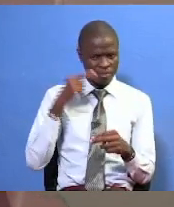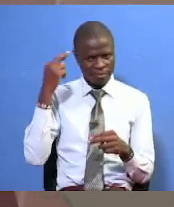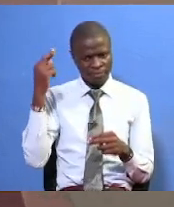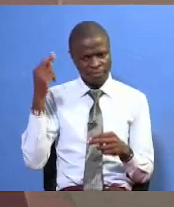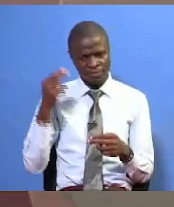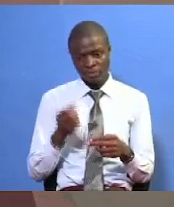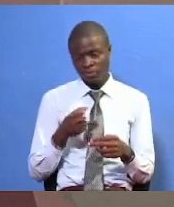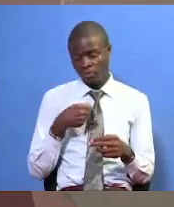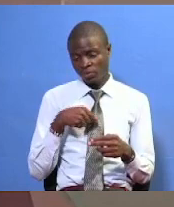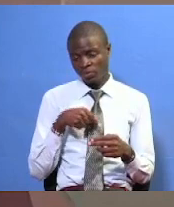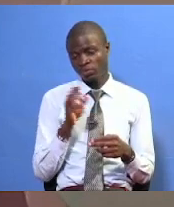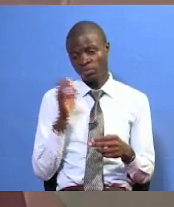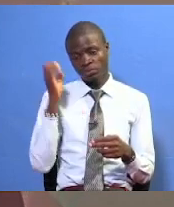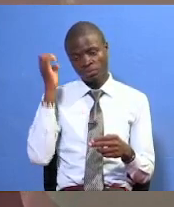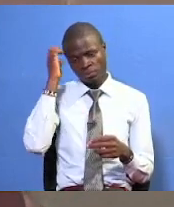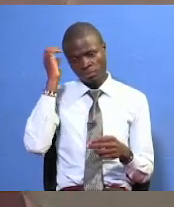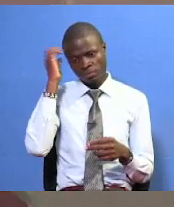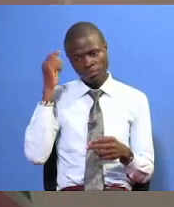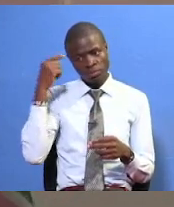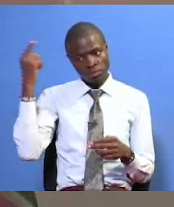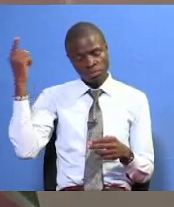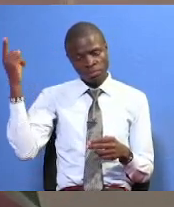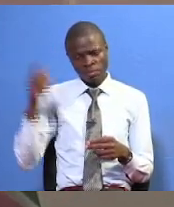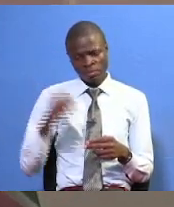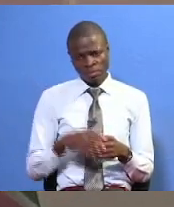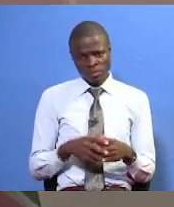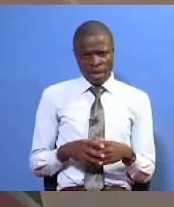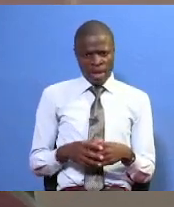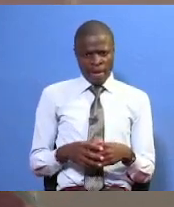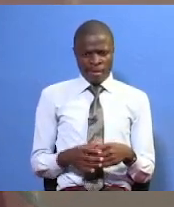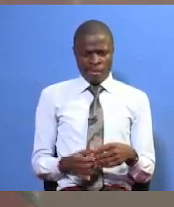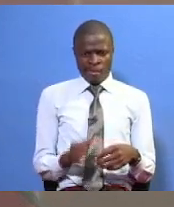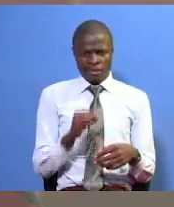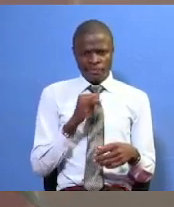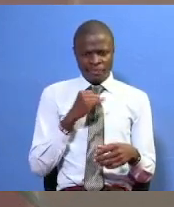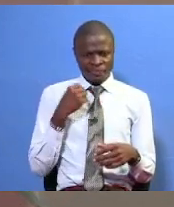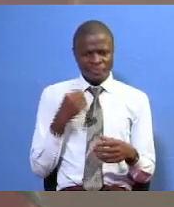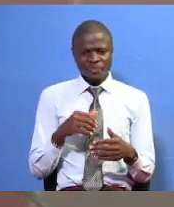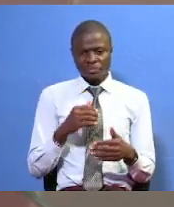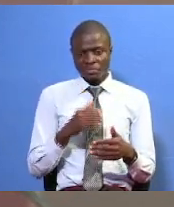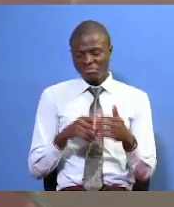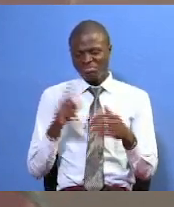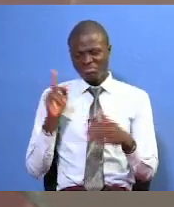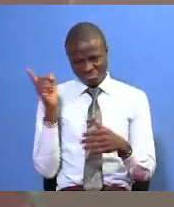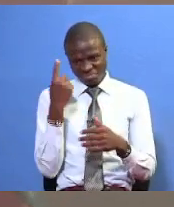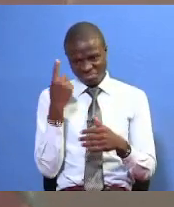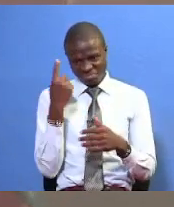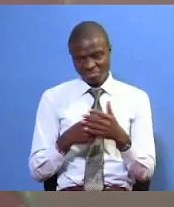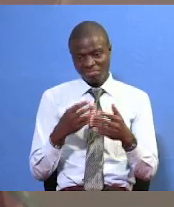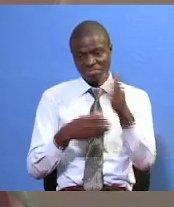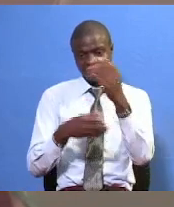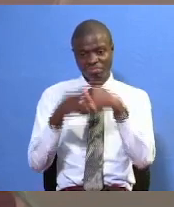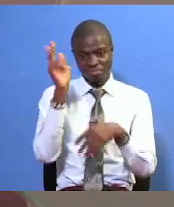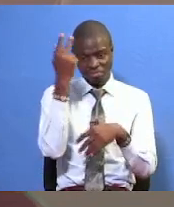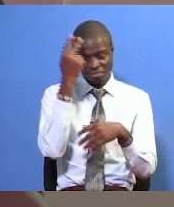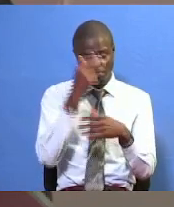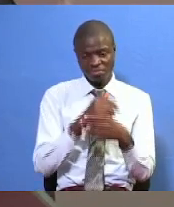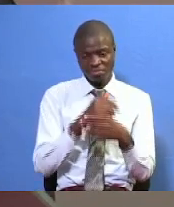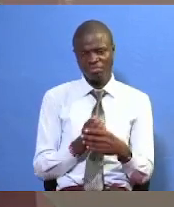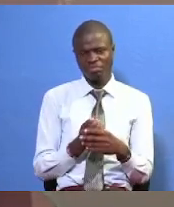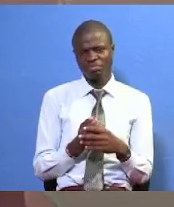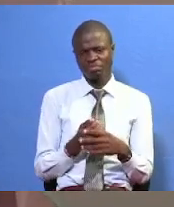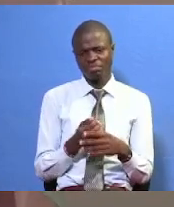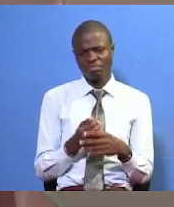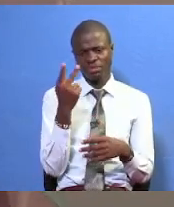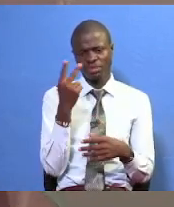your academic dream. First and foremost, I wish to acknowledge the entire Kenyatta University fraternity, that's the administration, the